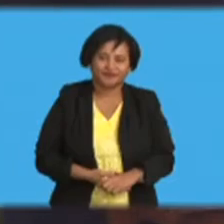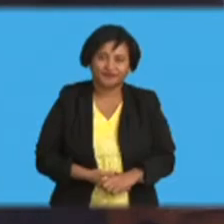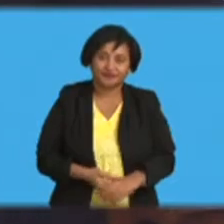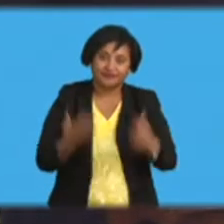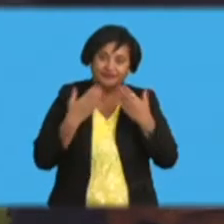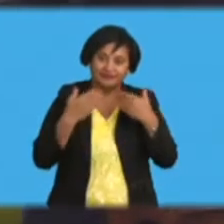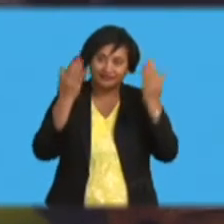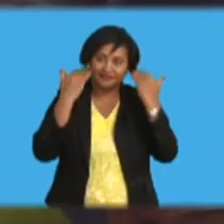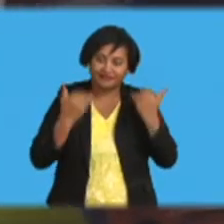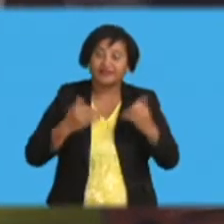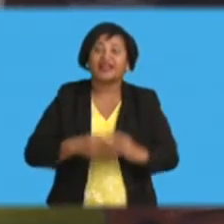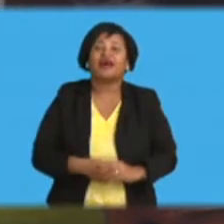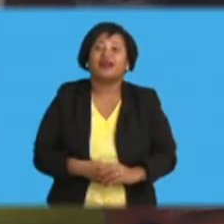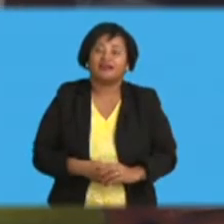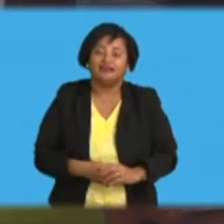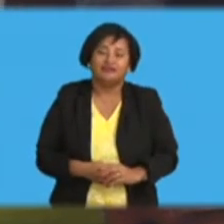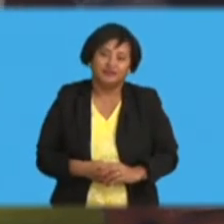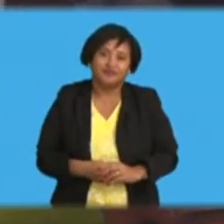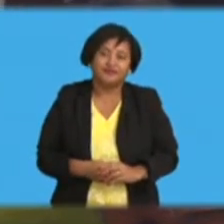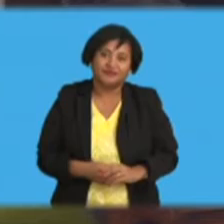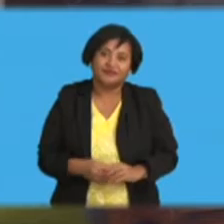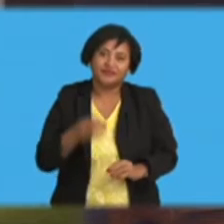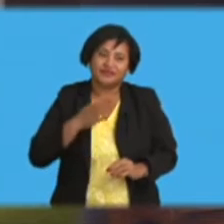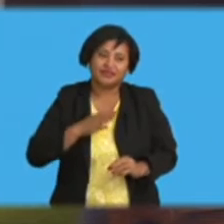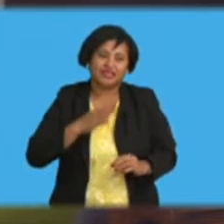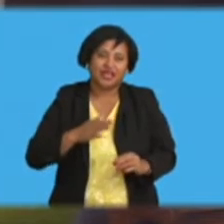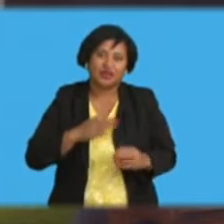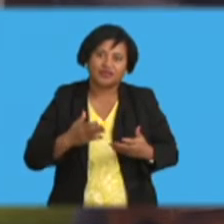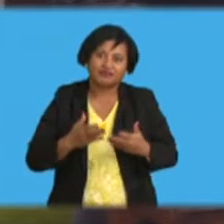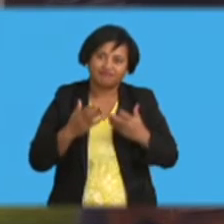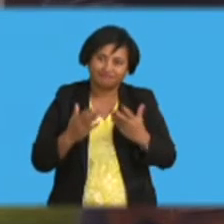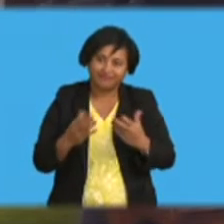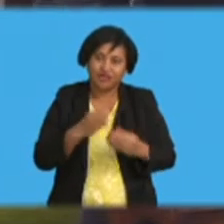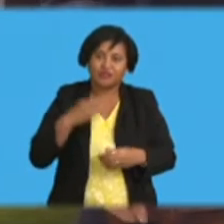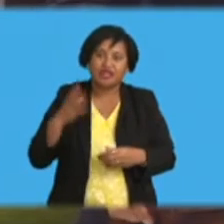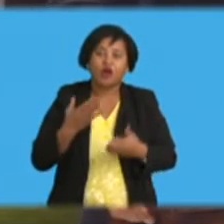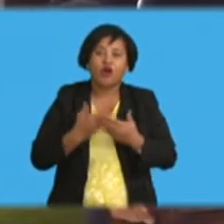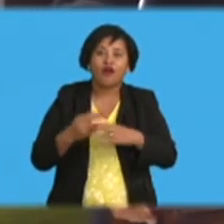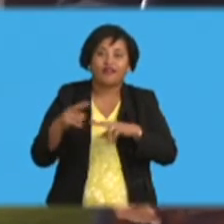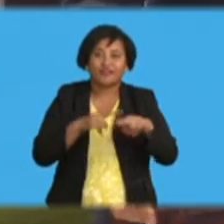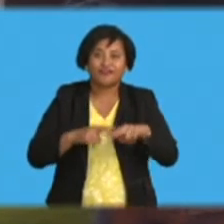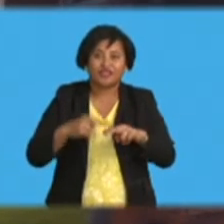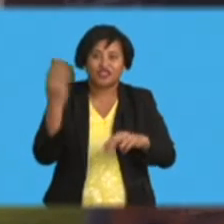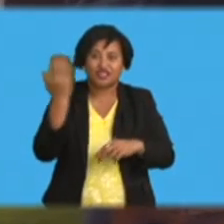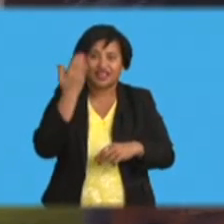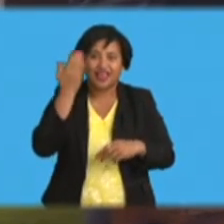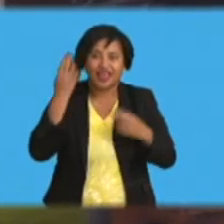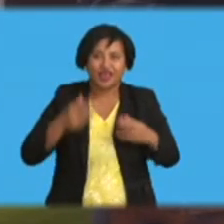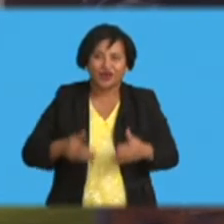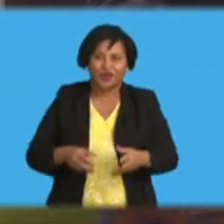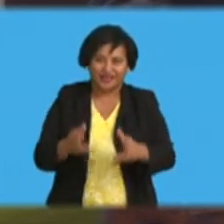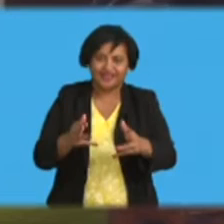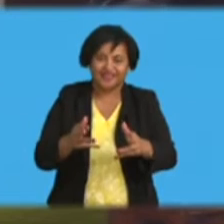Thank you, Madam Speaker. Madam Speaker, I would like to give a ministerial statement on Fiji Airways, our national carrier, which